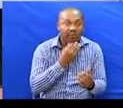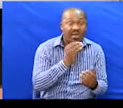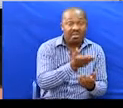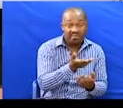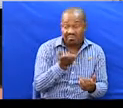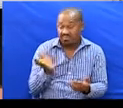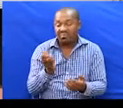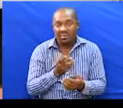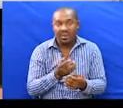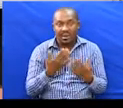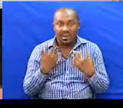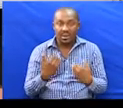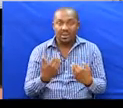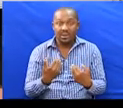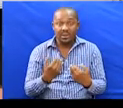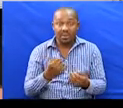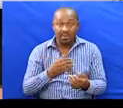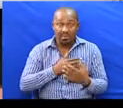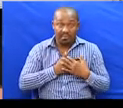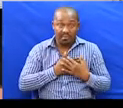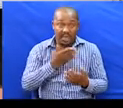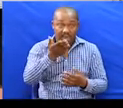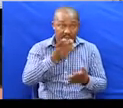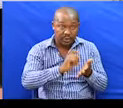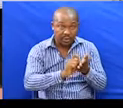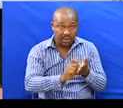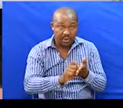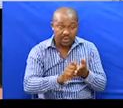So, my dear student, this topic